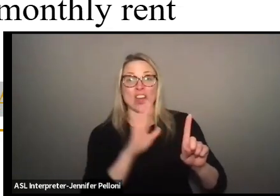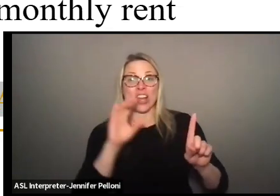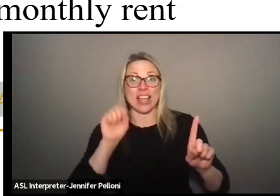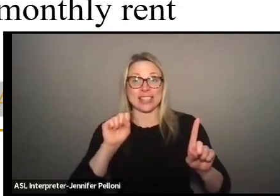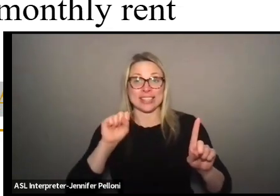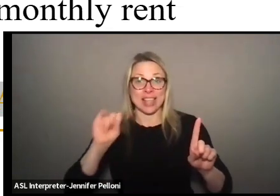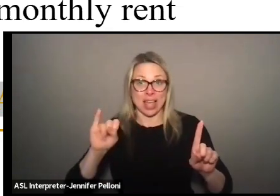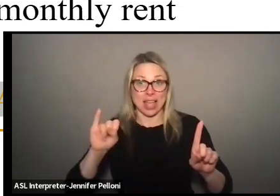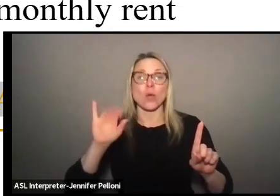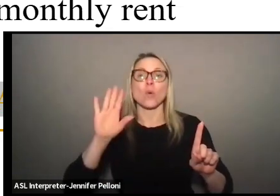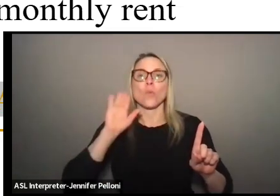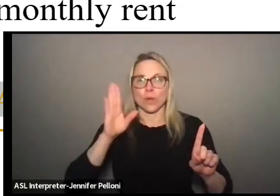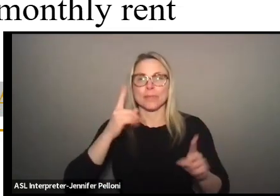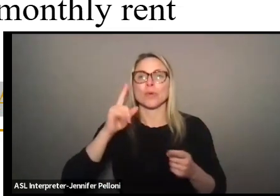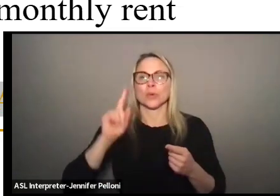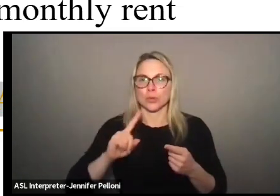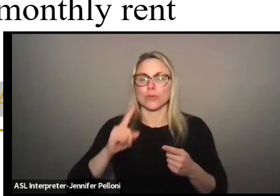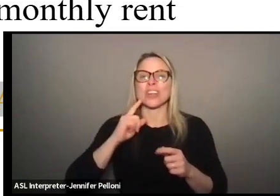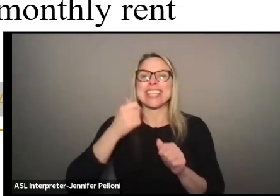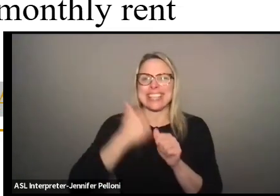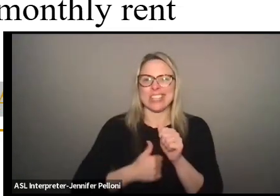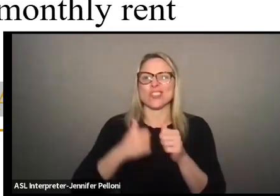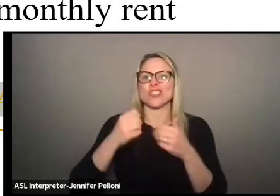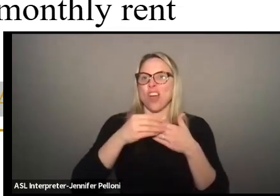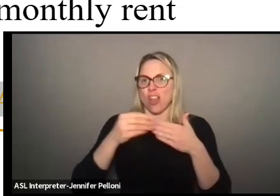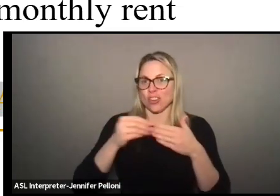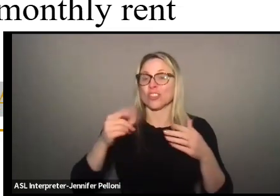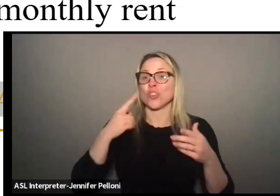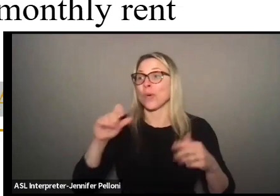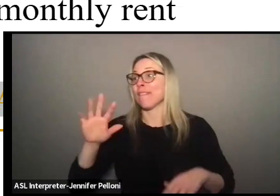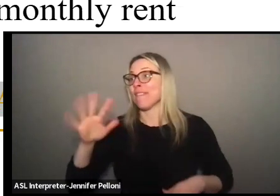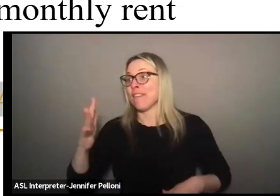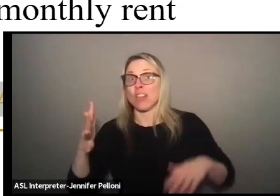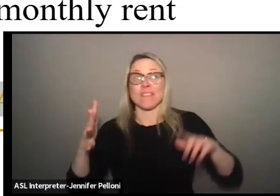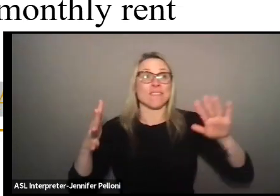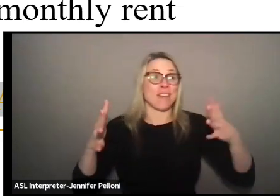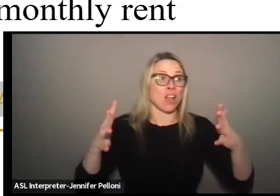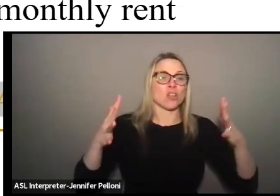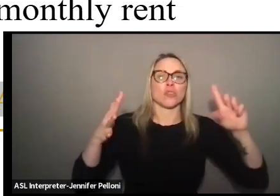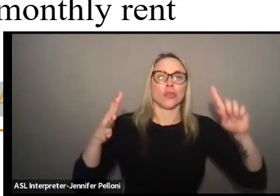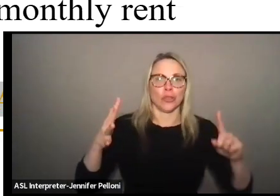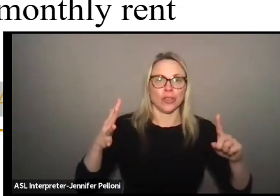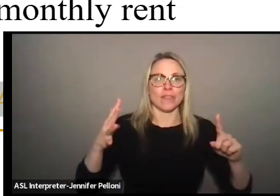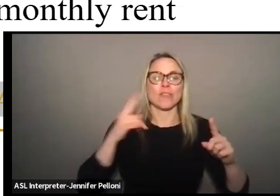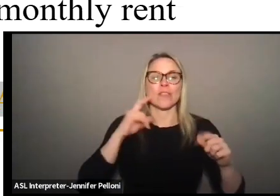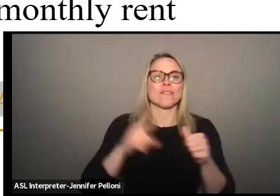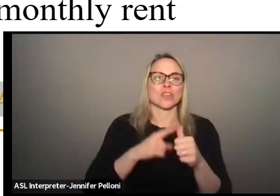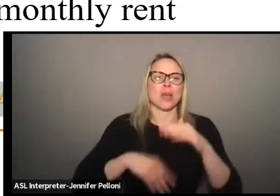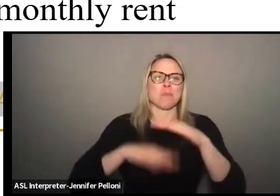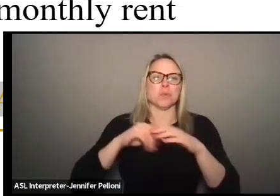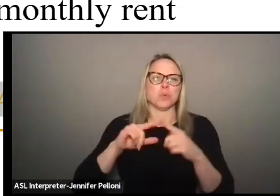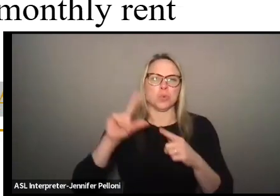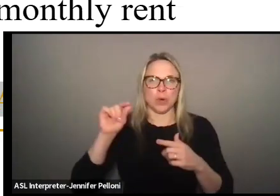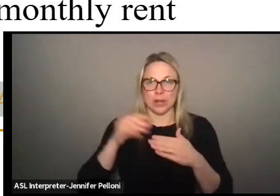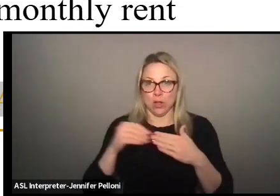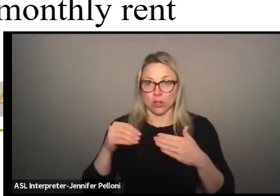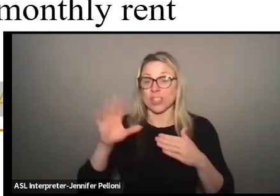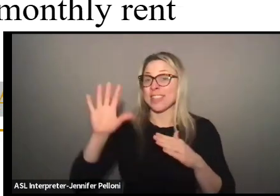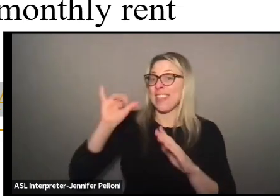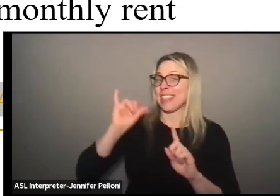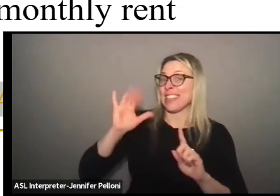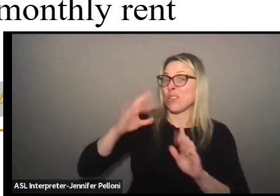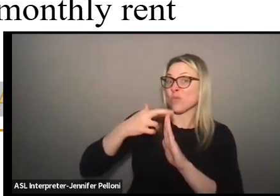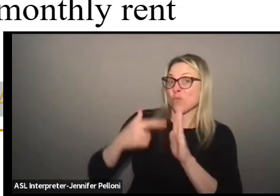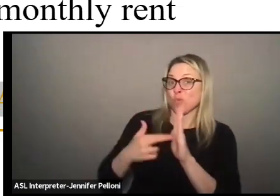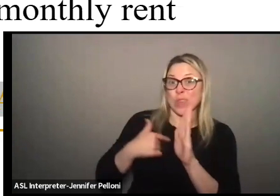will be reduced dollar for dollar after the first $20. So these are the rules that we